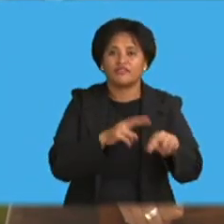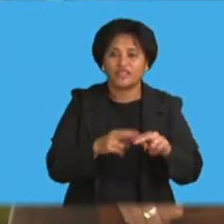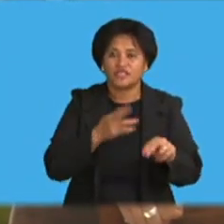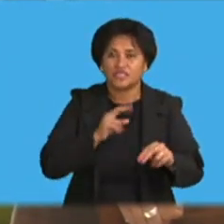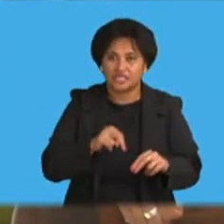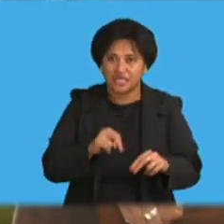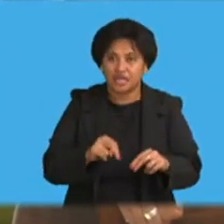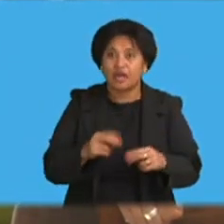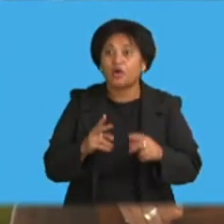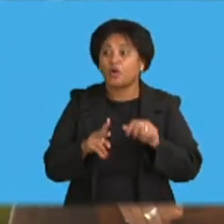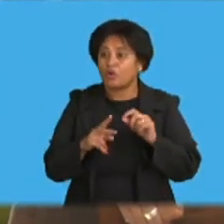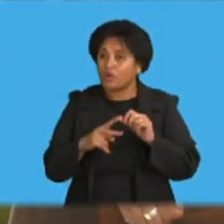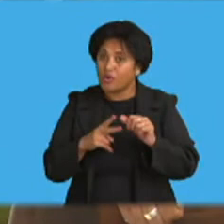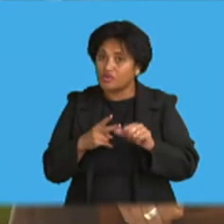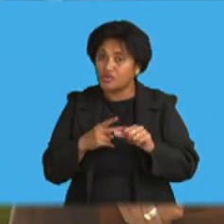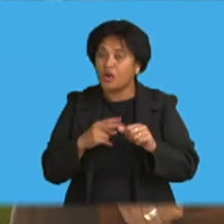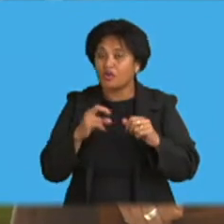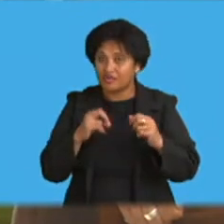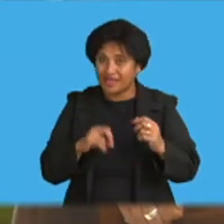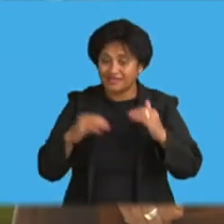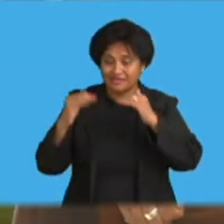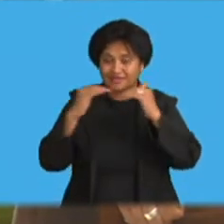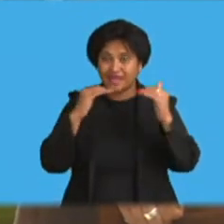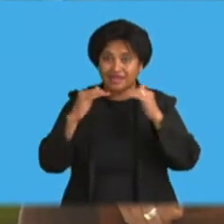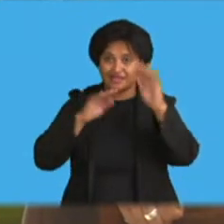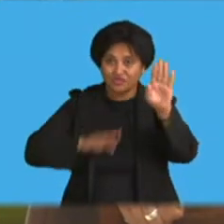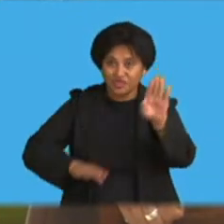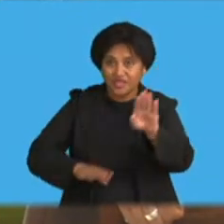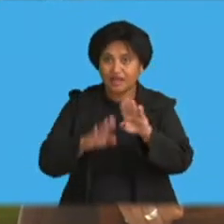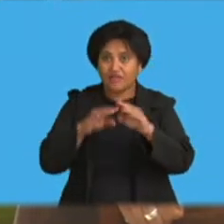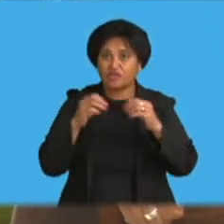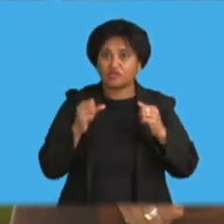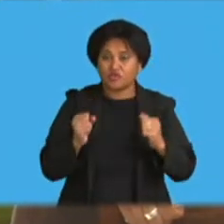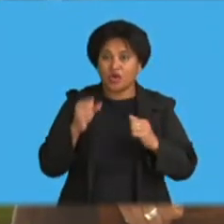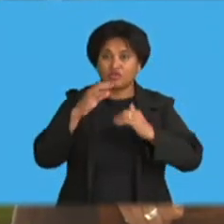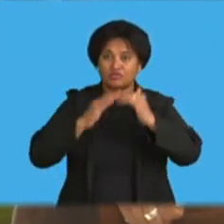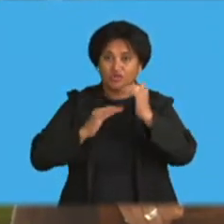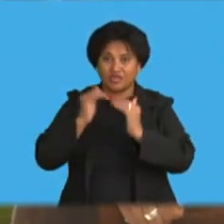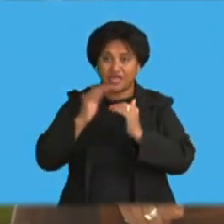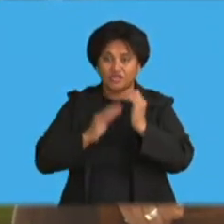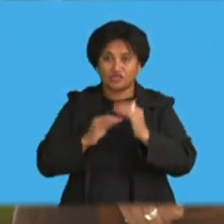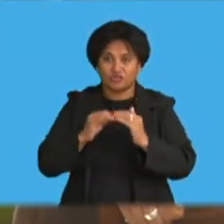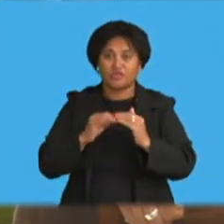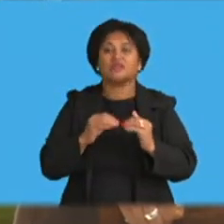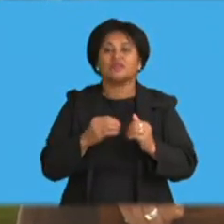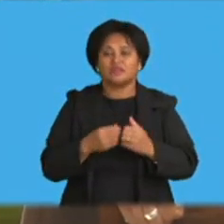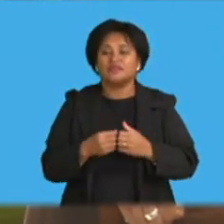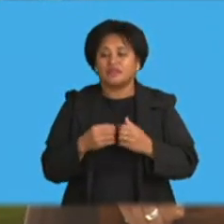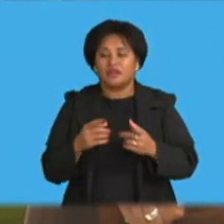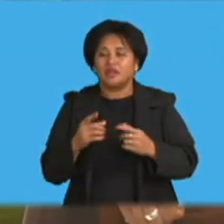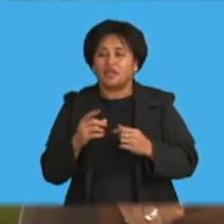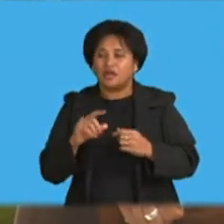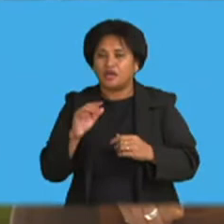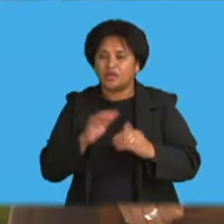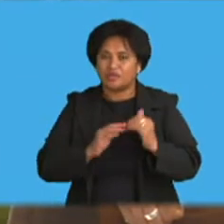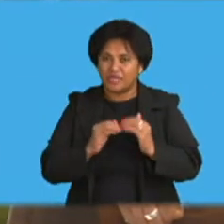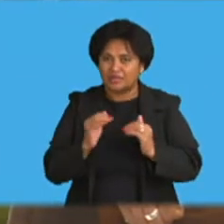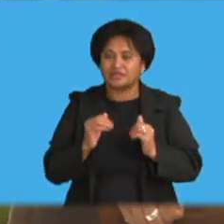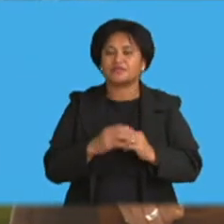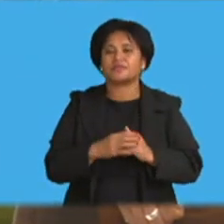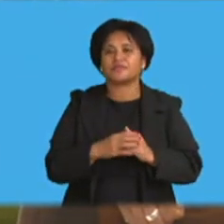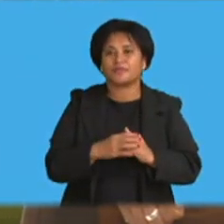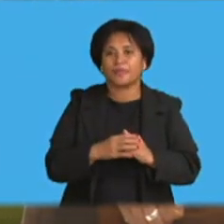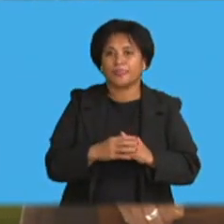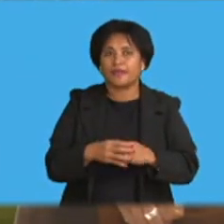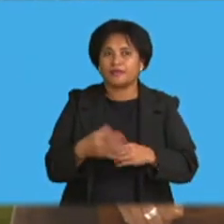to a new standard of resilience in preparation for the stronger and more frequent cyclones predicted to impact our region, as we've discussed before. There